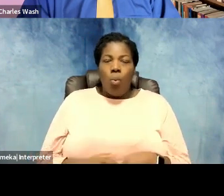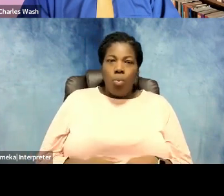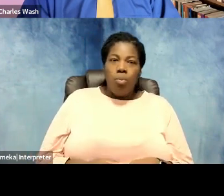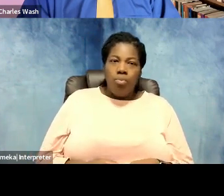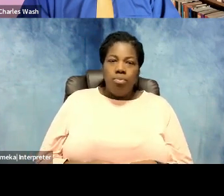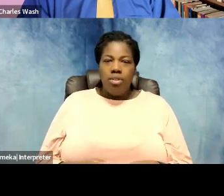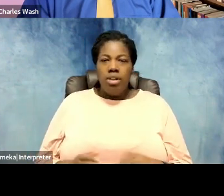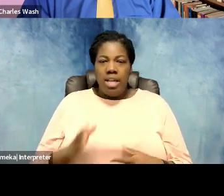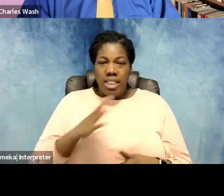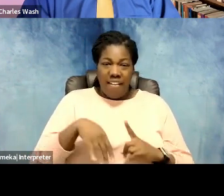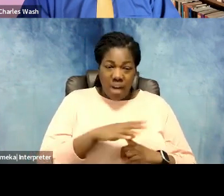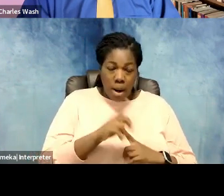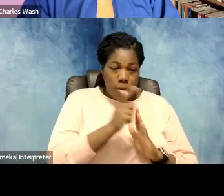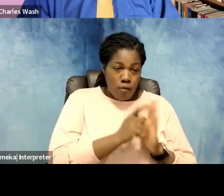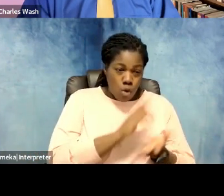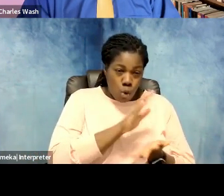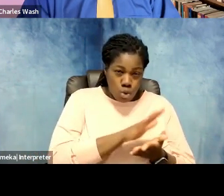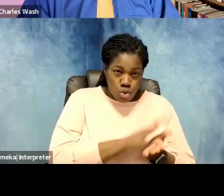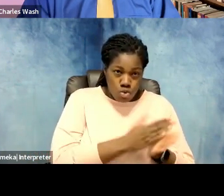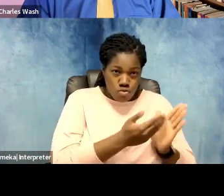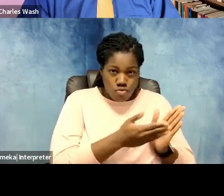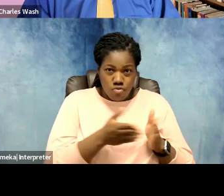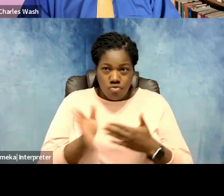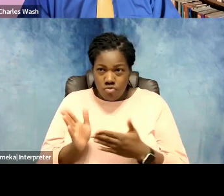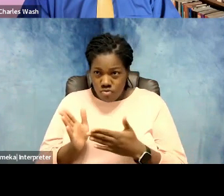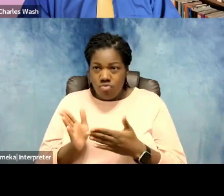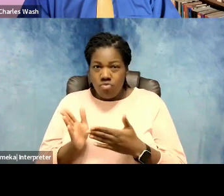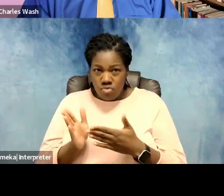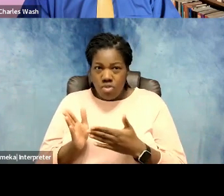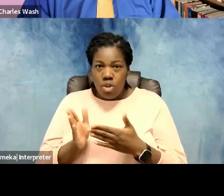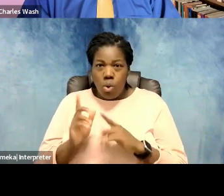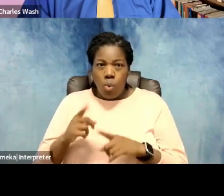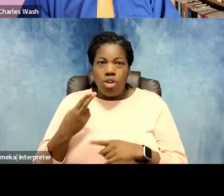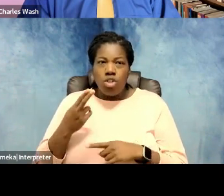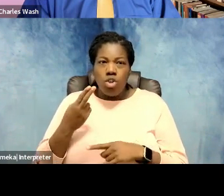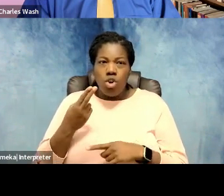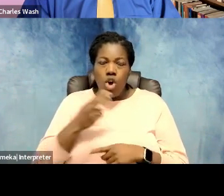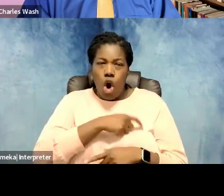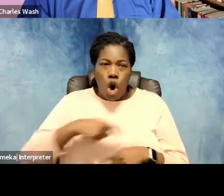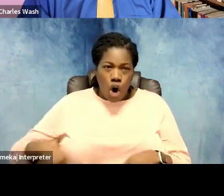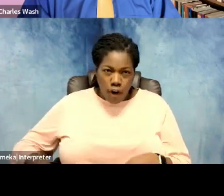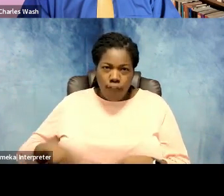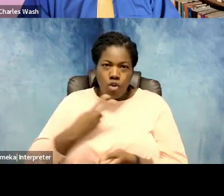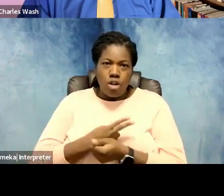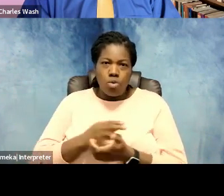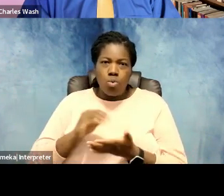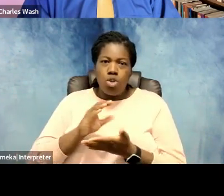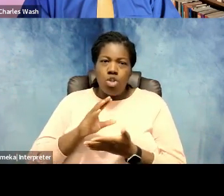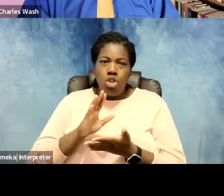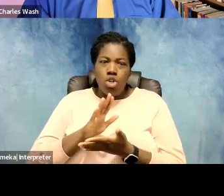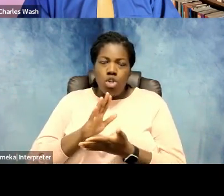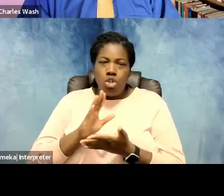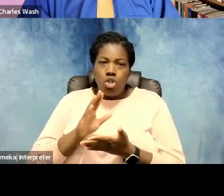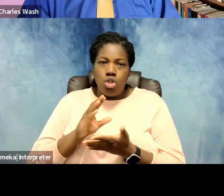Going from the environment of law school to extending my education at the Harvard Graduate School of Education, all of those are really